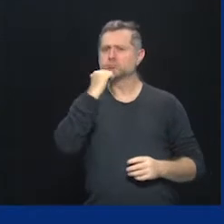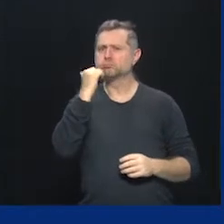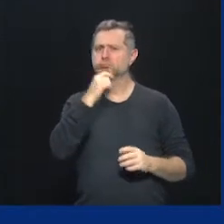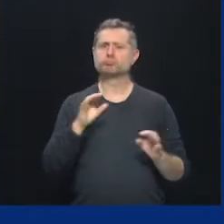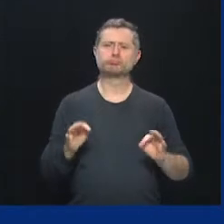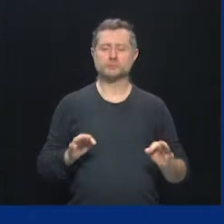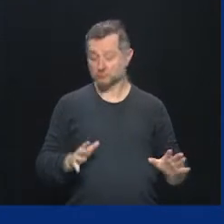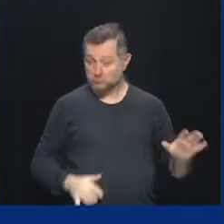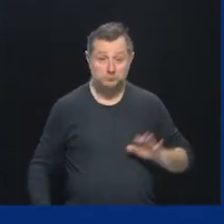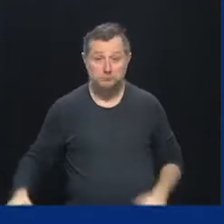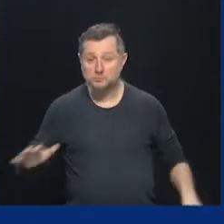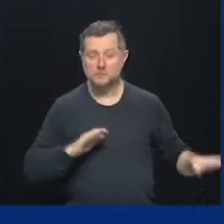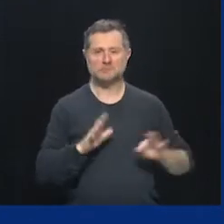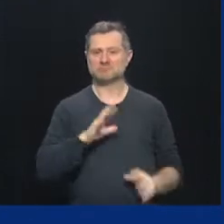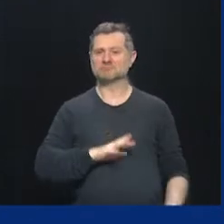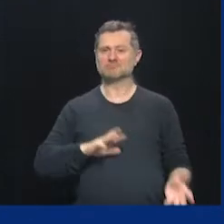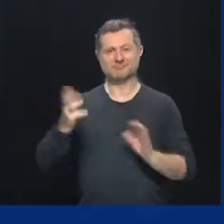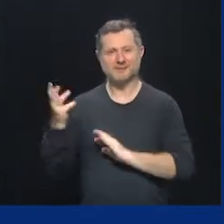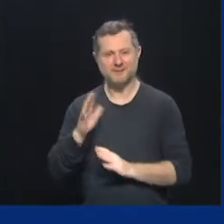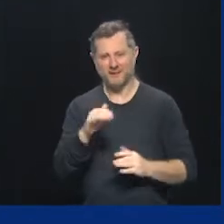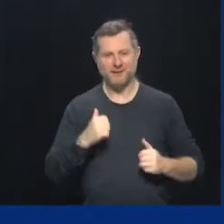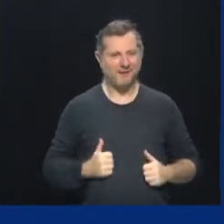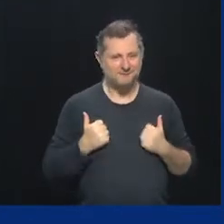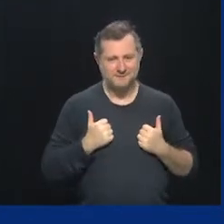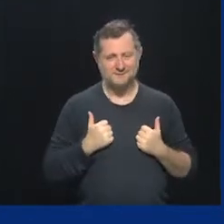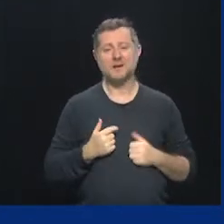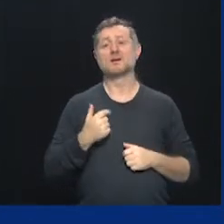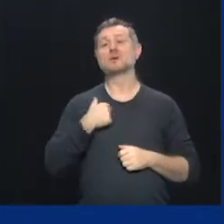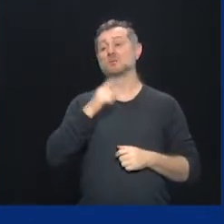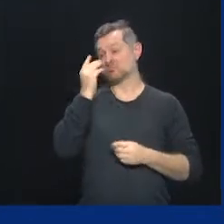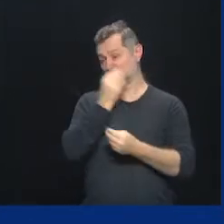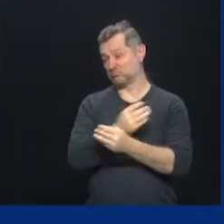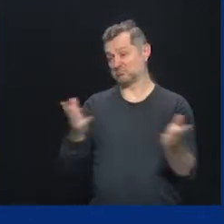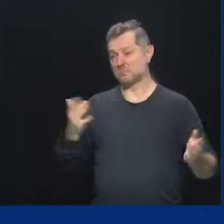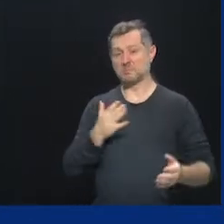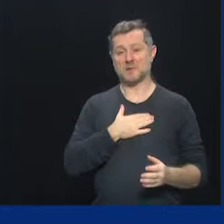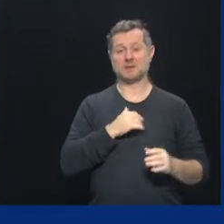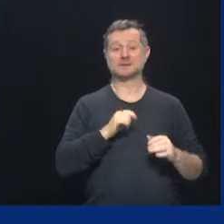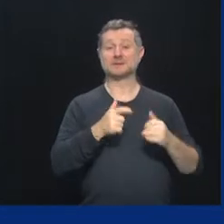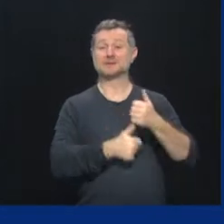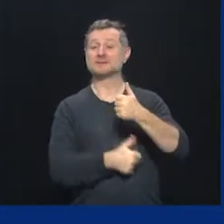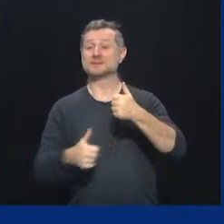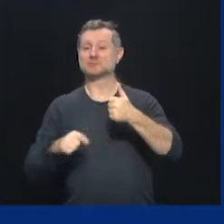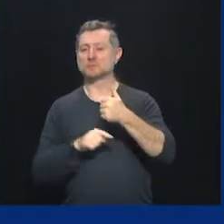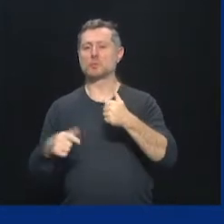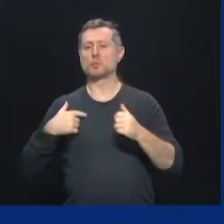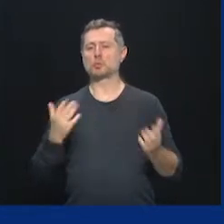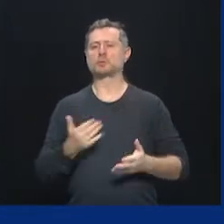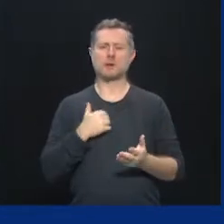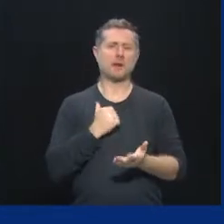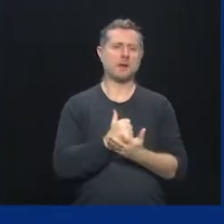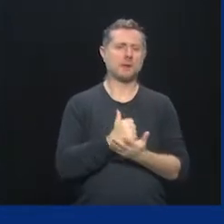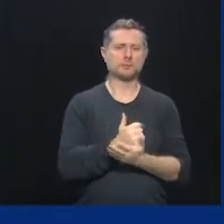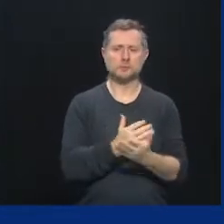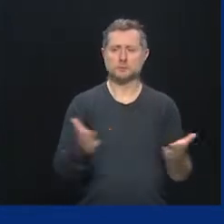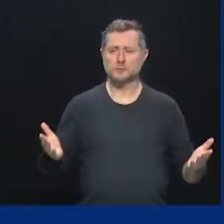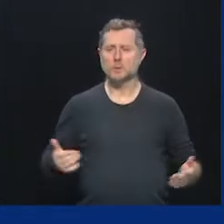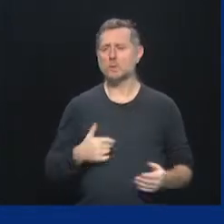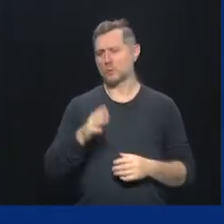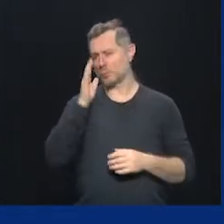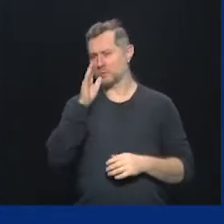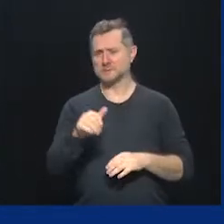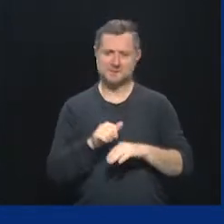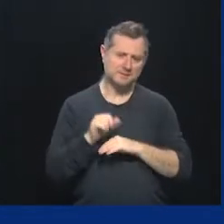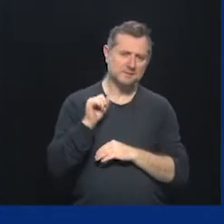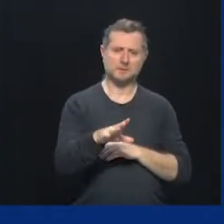they get on with their lives, and I want them to know all of my agencies have been deployed to help. So that'll be on the ground. I'll be sending them throughout the region to help people fill